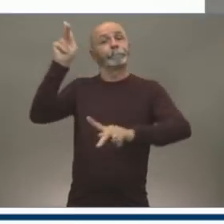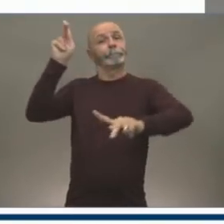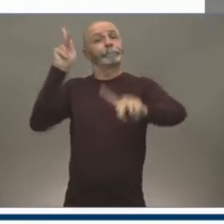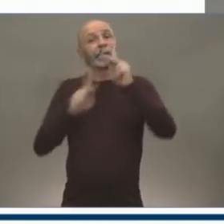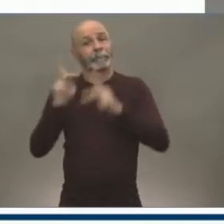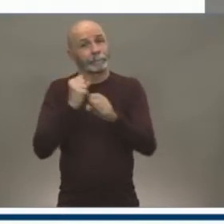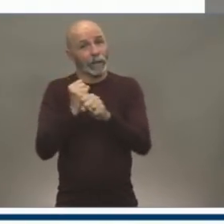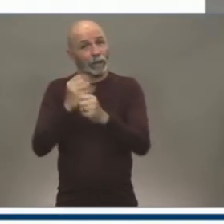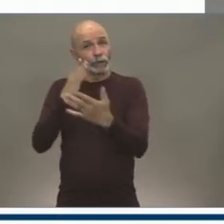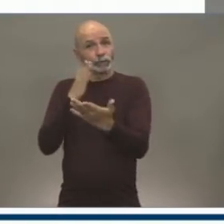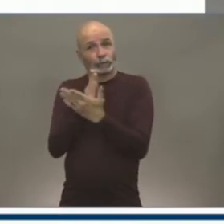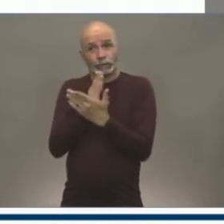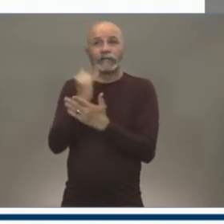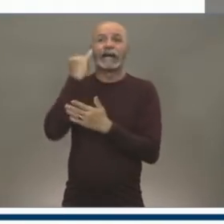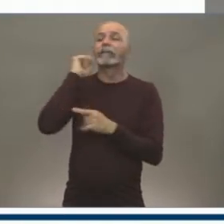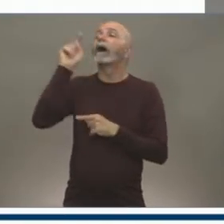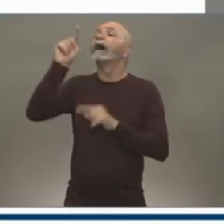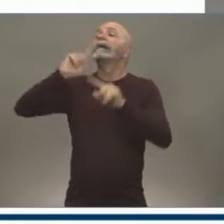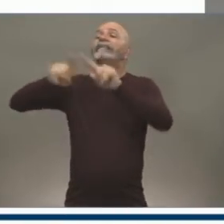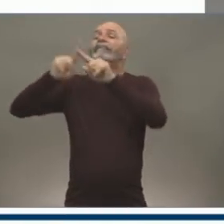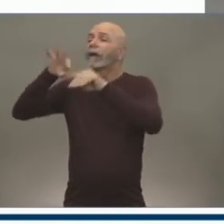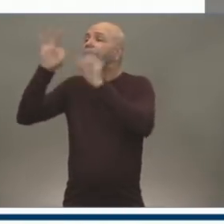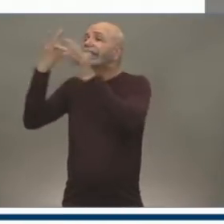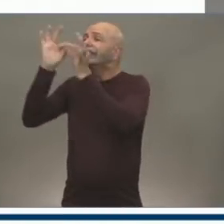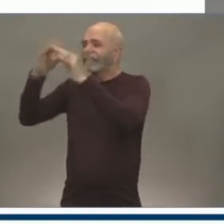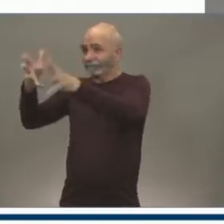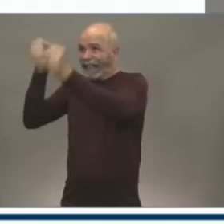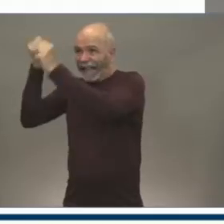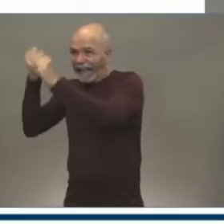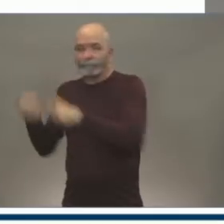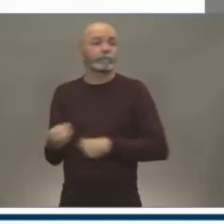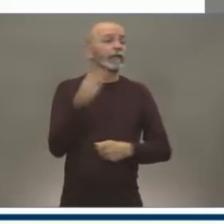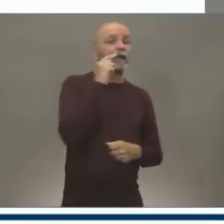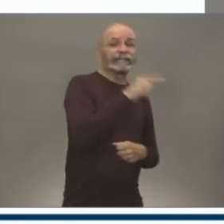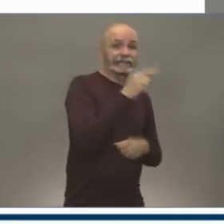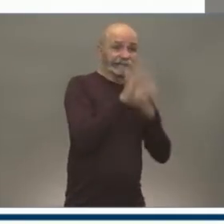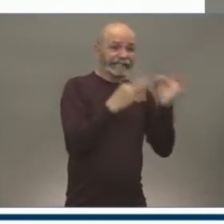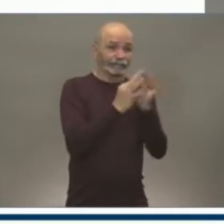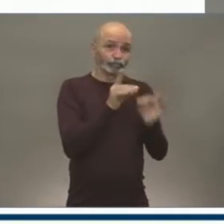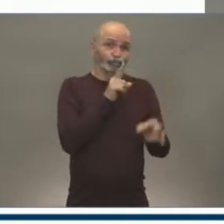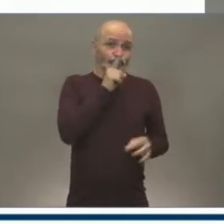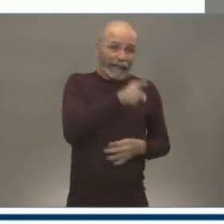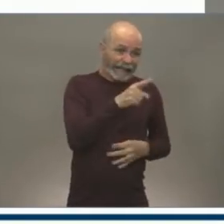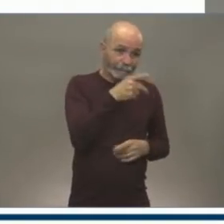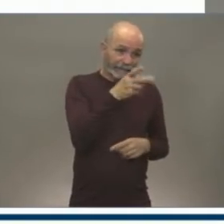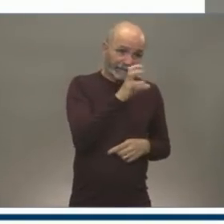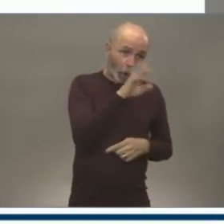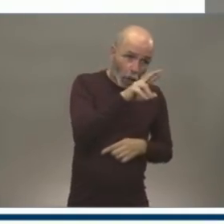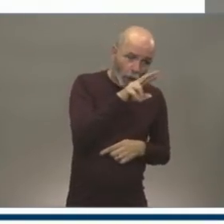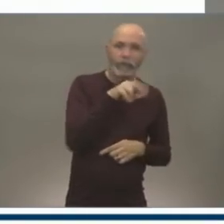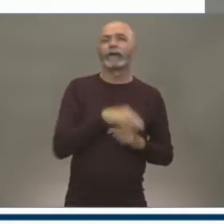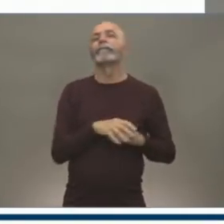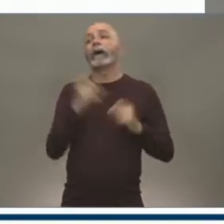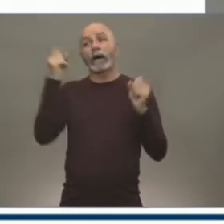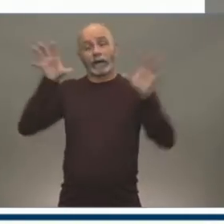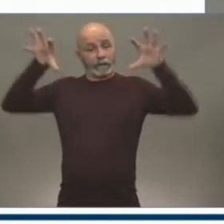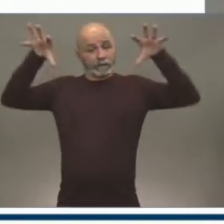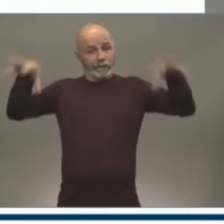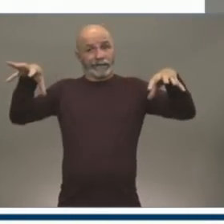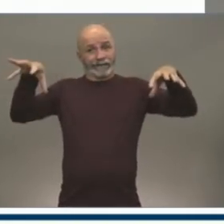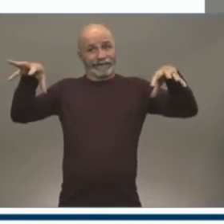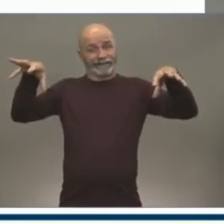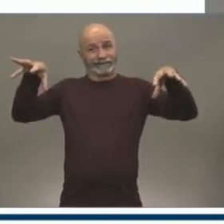the different streams of testing. We're doing that on all our social media, et cetera. But you have to understand in this world,